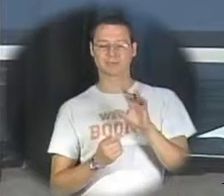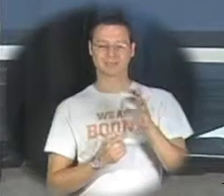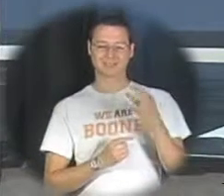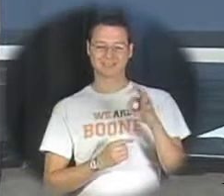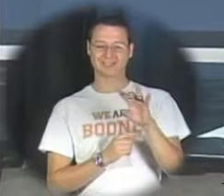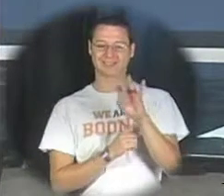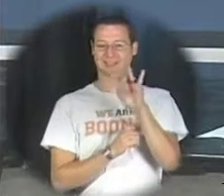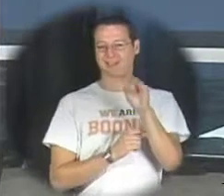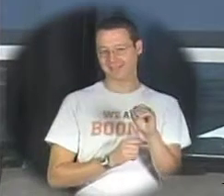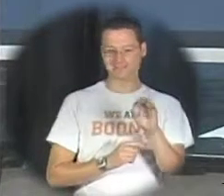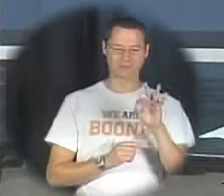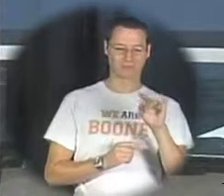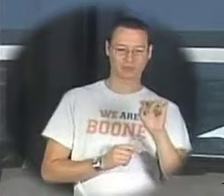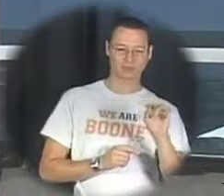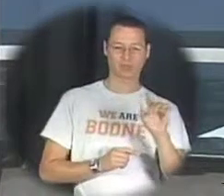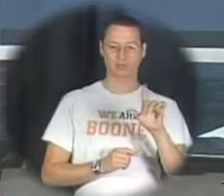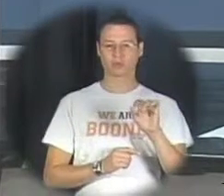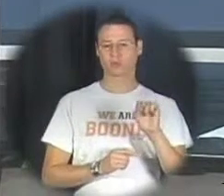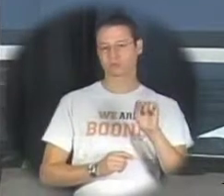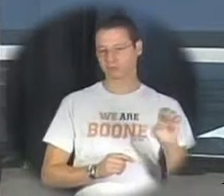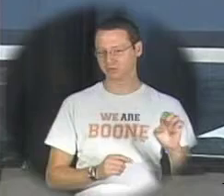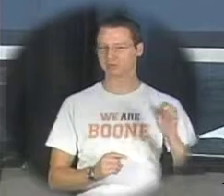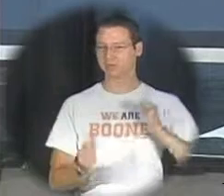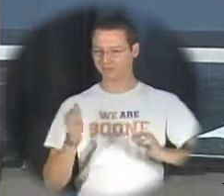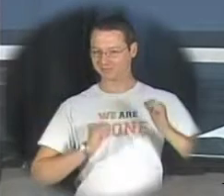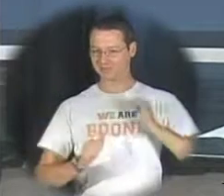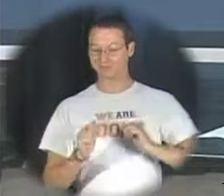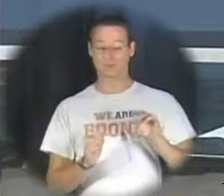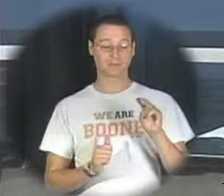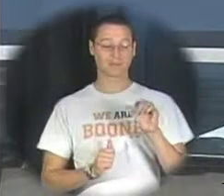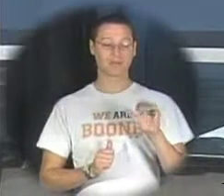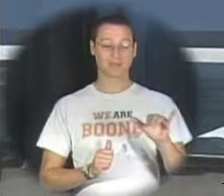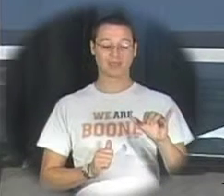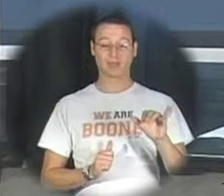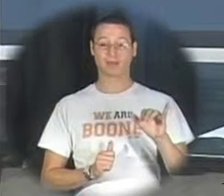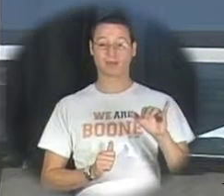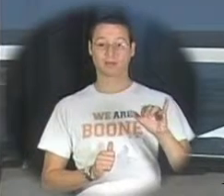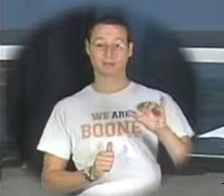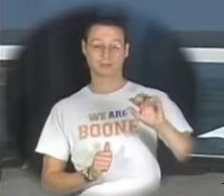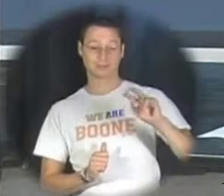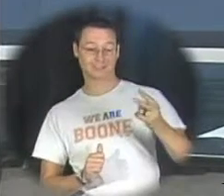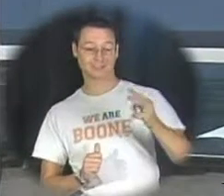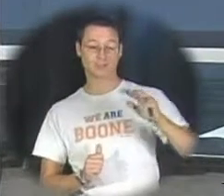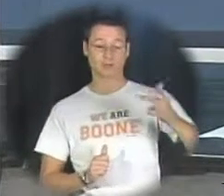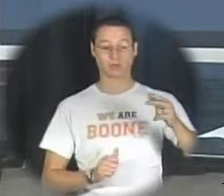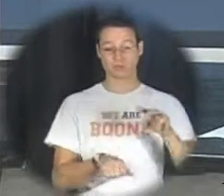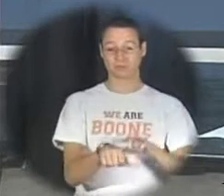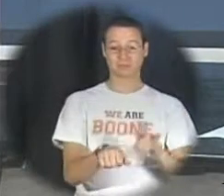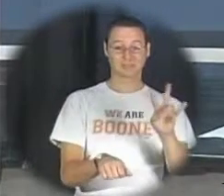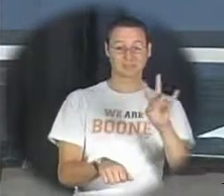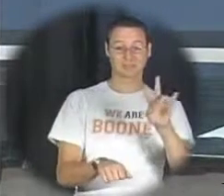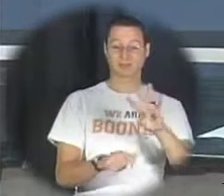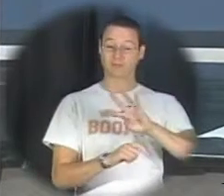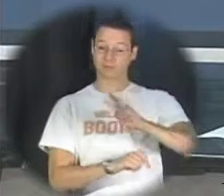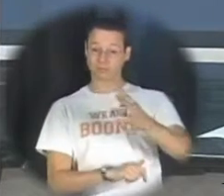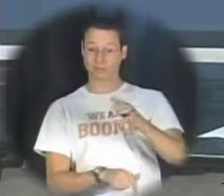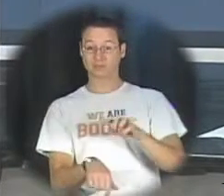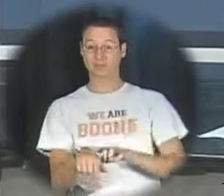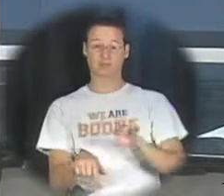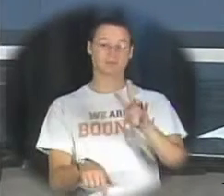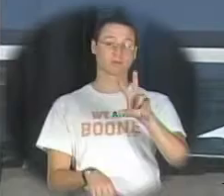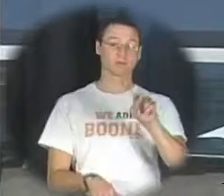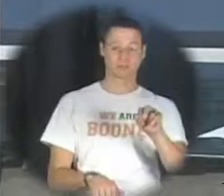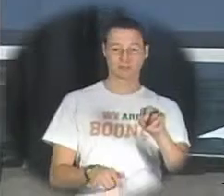Best to Cut Footloose. Performances are on May 2nd and 3rd at 7 p.m. and May 4th at 7:30 p.m. Tickets